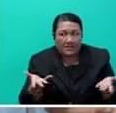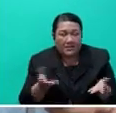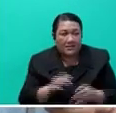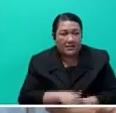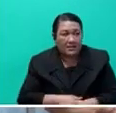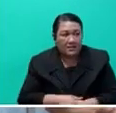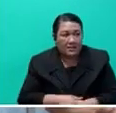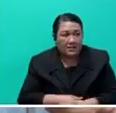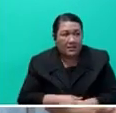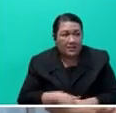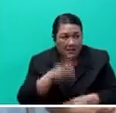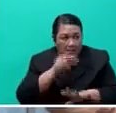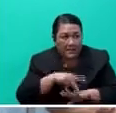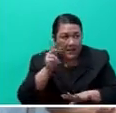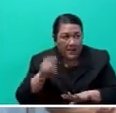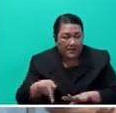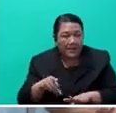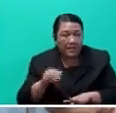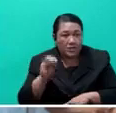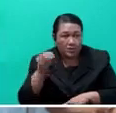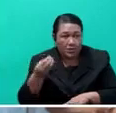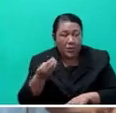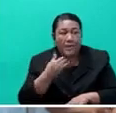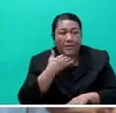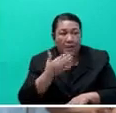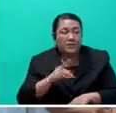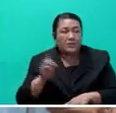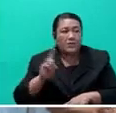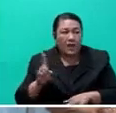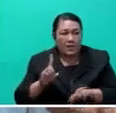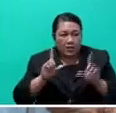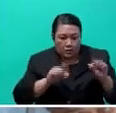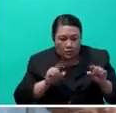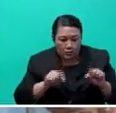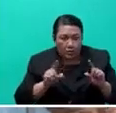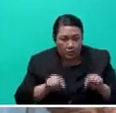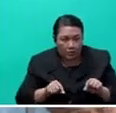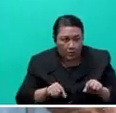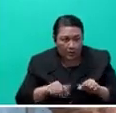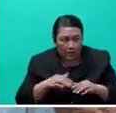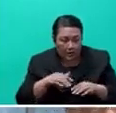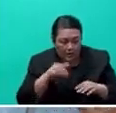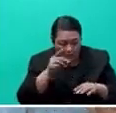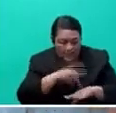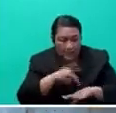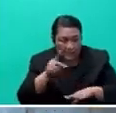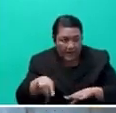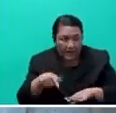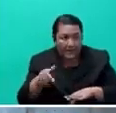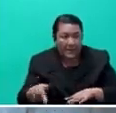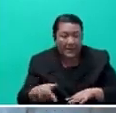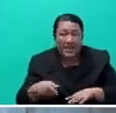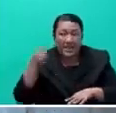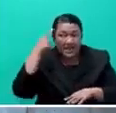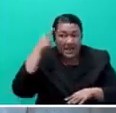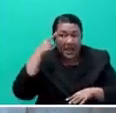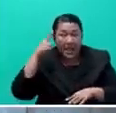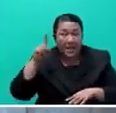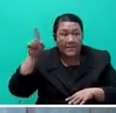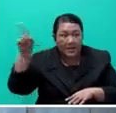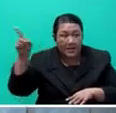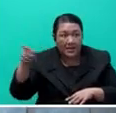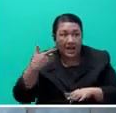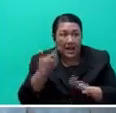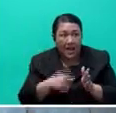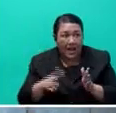Imagine as a parliament, we have so much of difficulty to actually do anything in this particular building. Just think what people of Levuka are actually